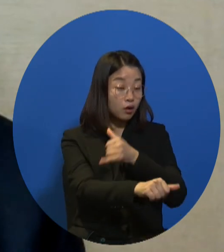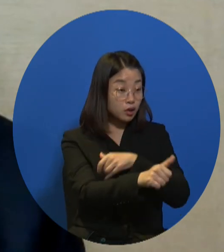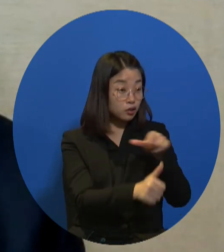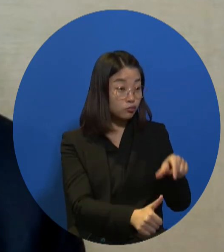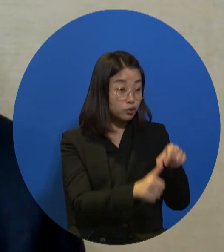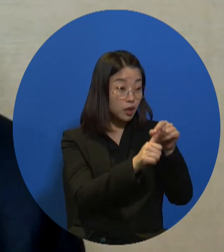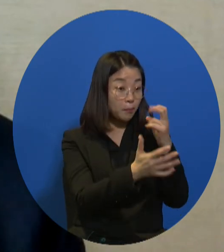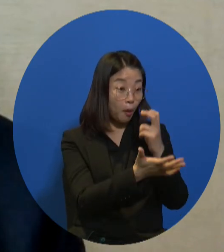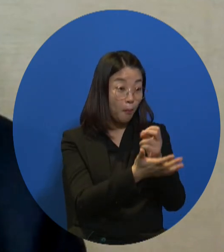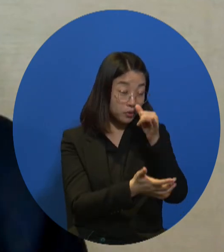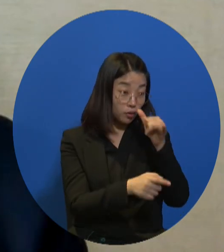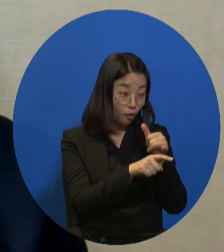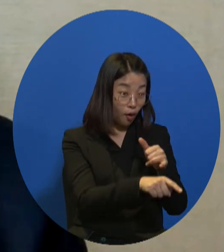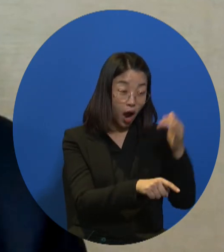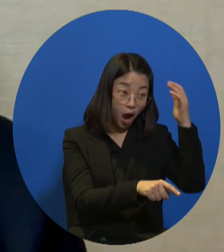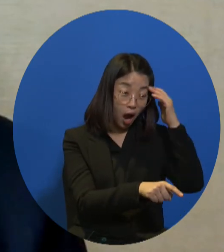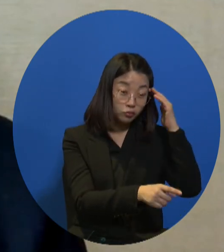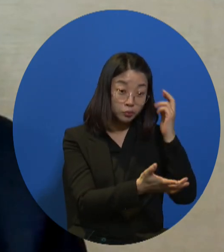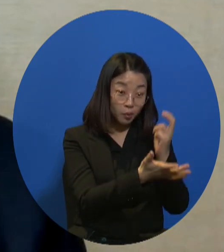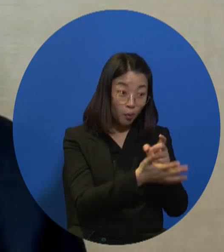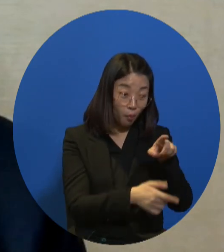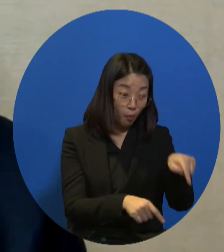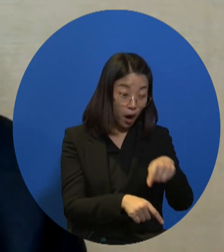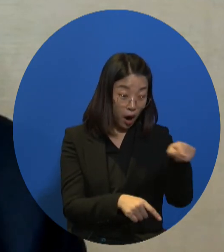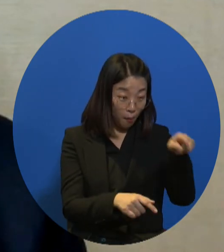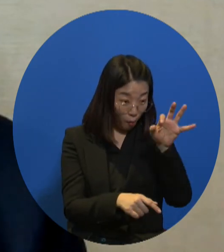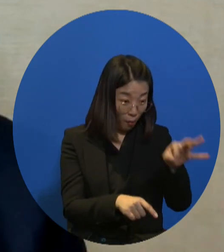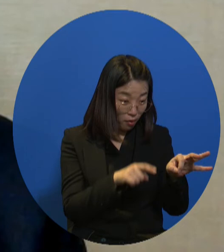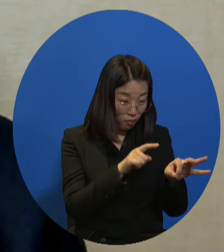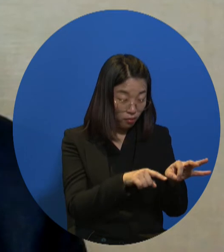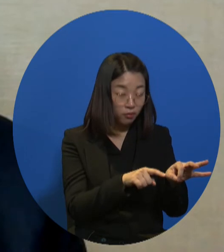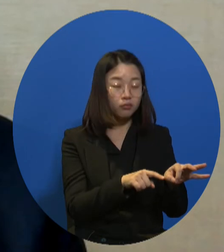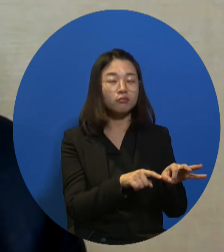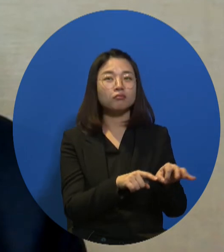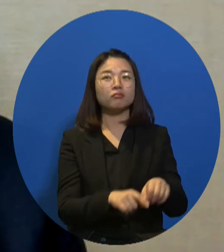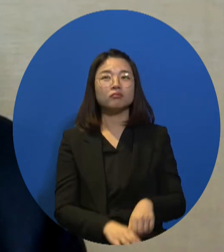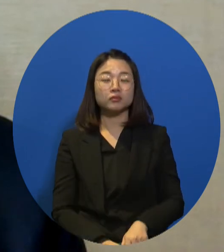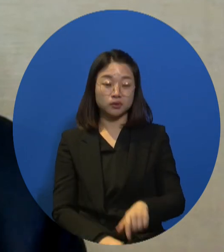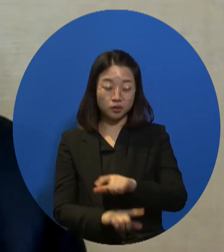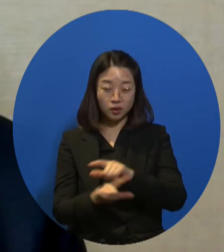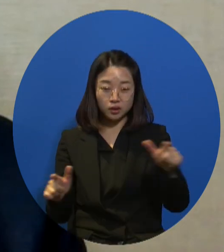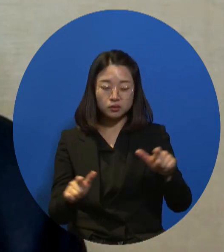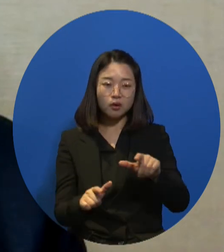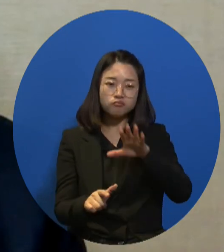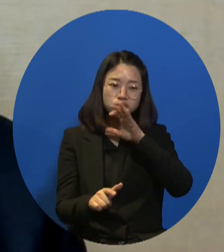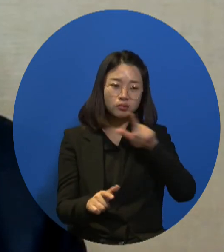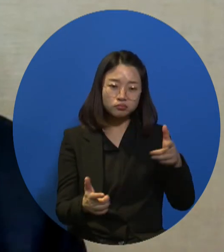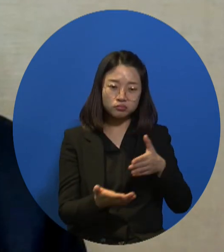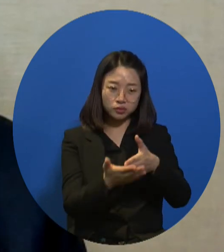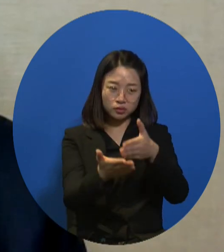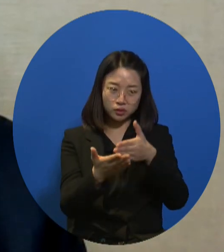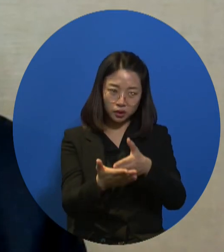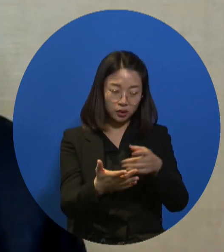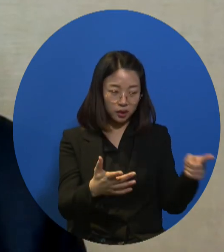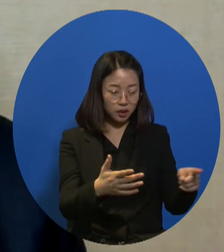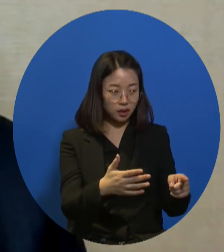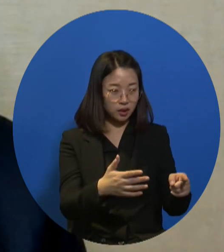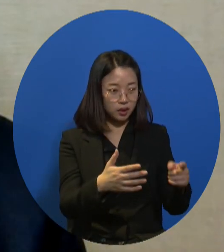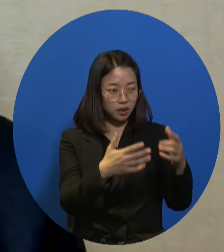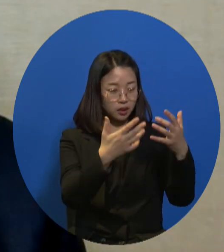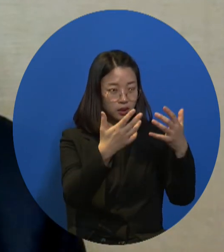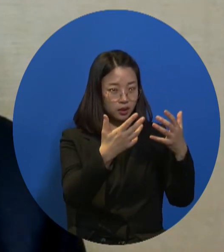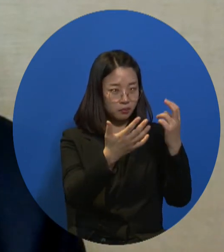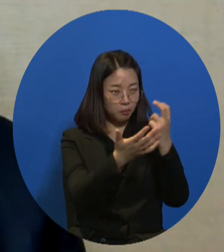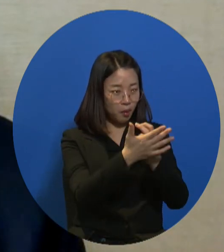we have an act on the protection of the rights of disabled persons and their remedies. We may revise